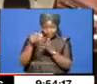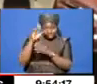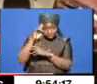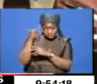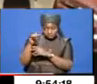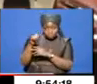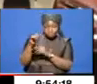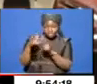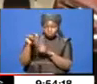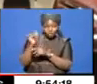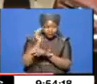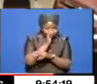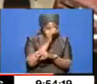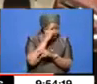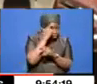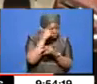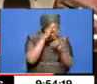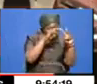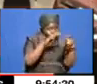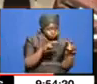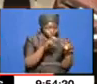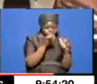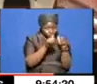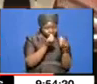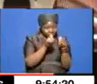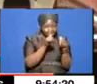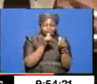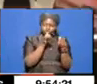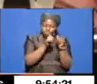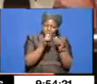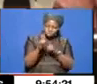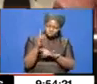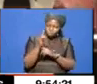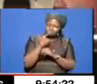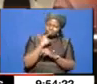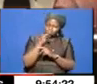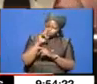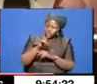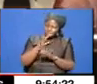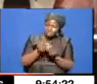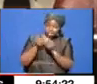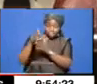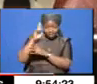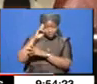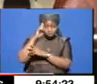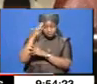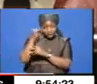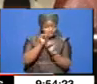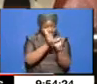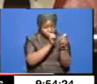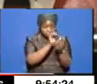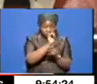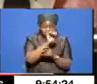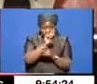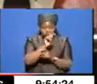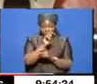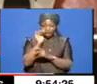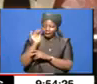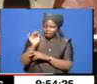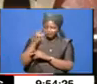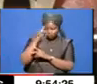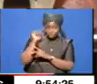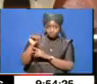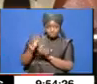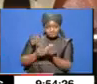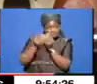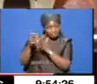inspection. Which law says that you should be given reasons? Because the Sports Act does not ask for you to be given any